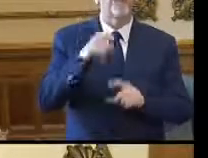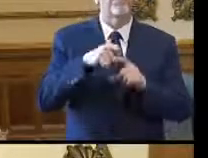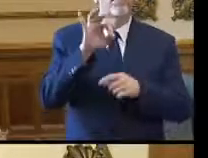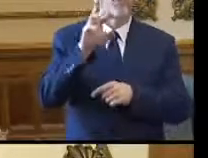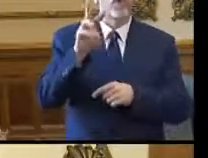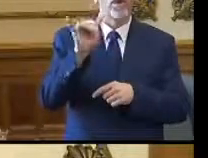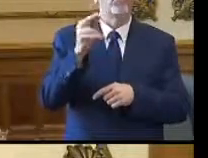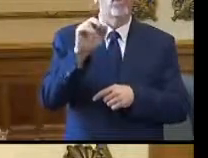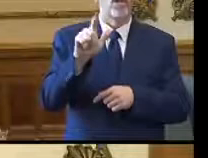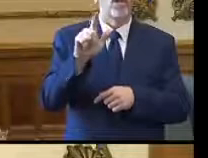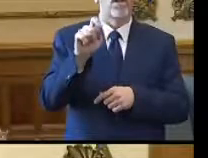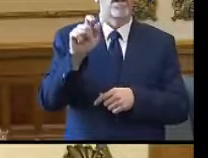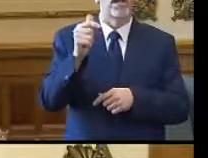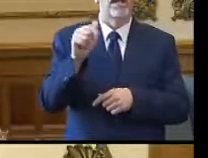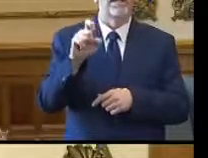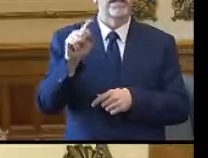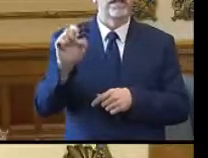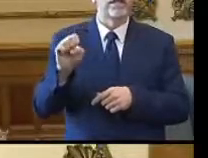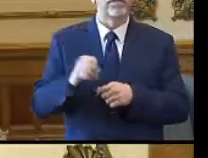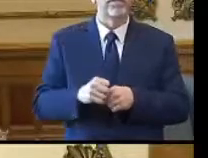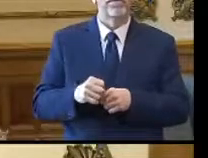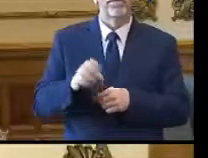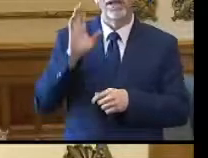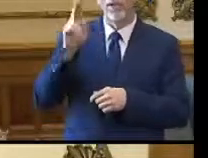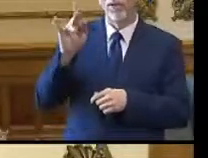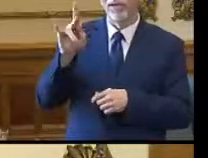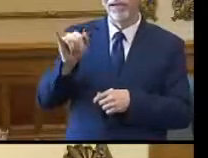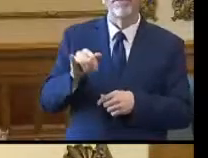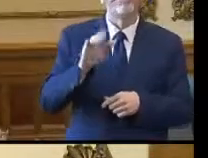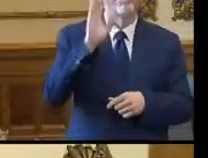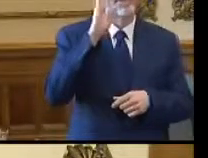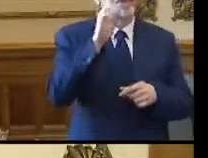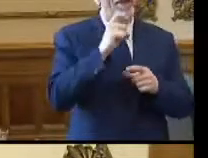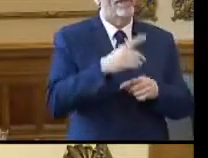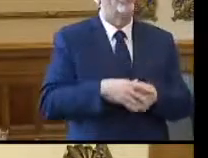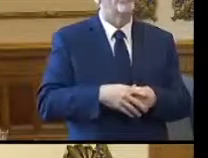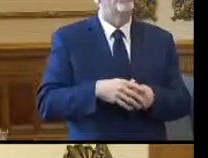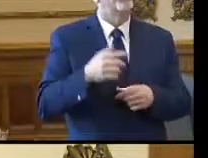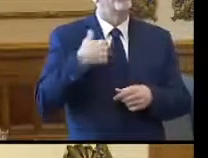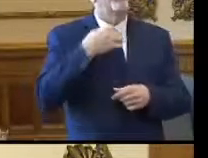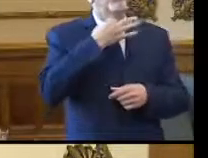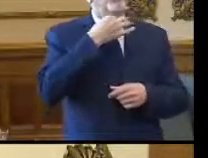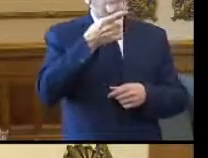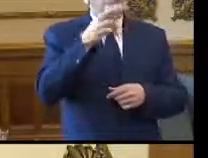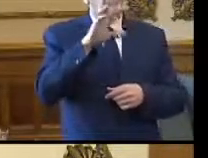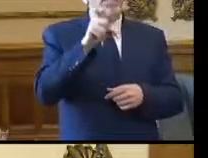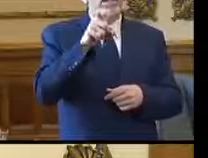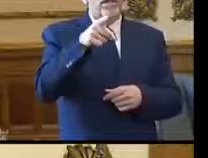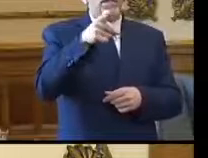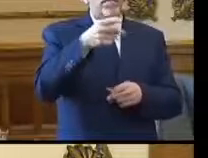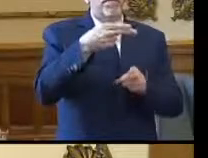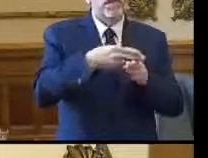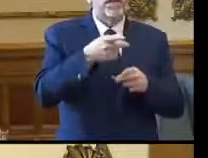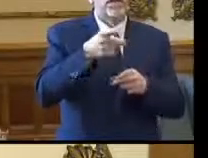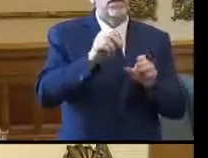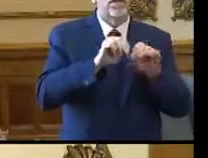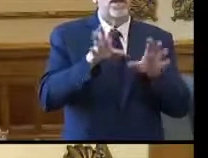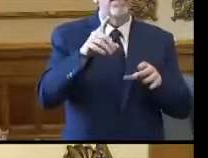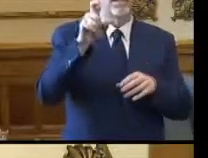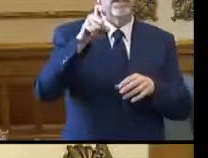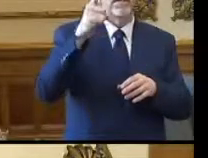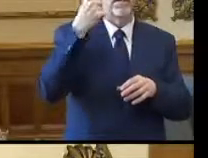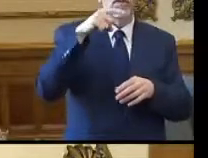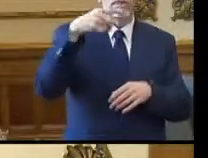Wayne Journal-Gazette. Good afternoon, Nikki. Governor. I was wondering, Dr. Box, you mentioned obviously the need